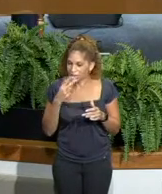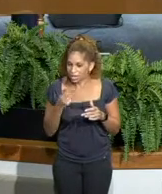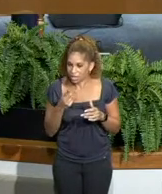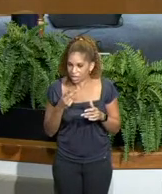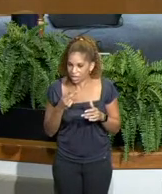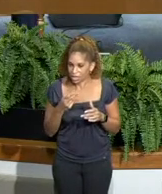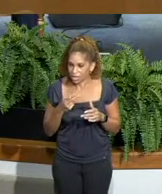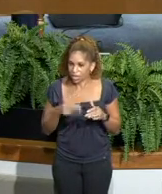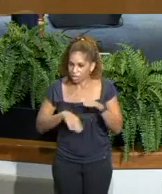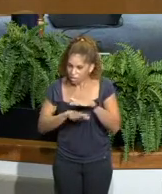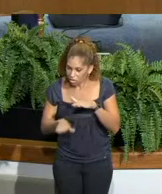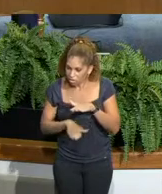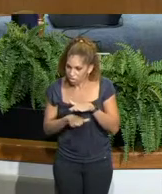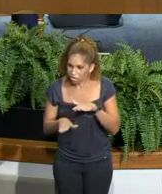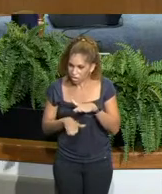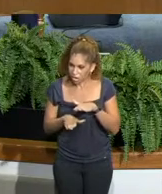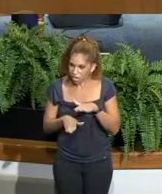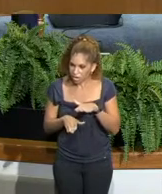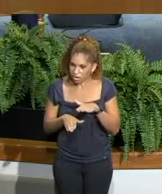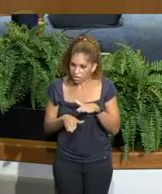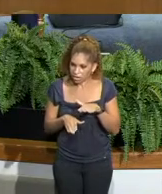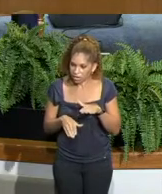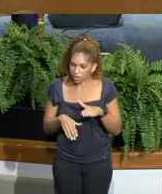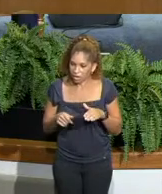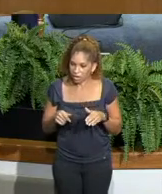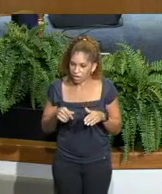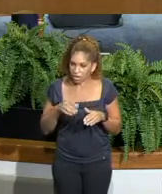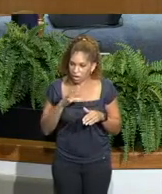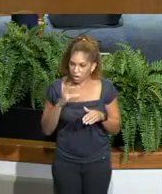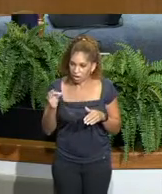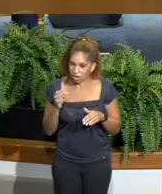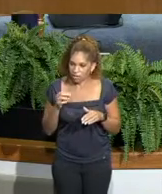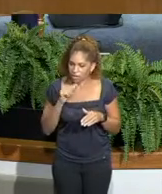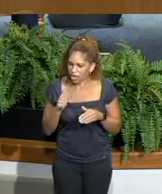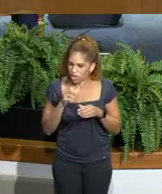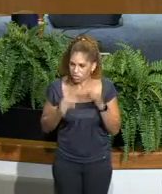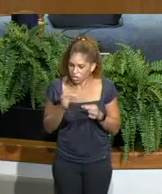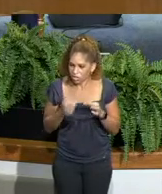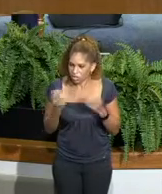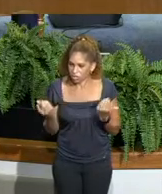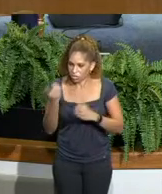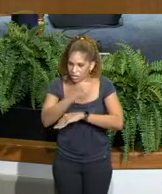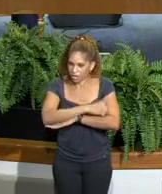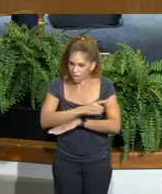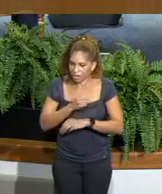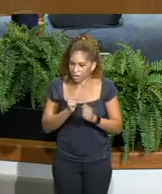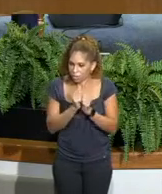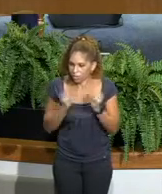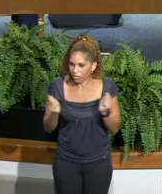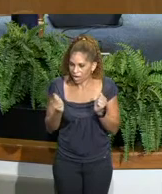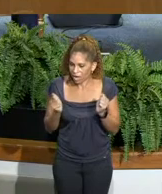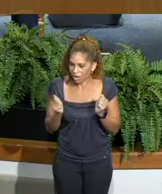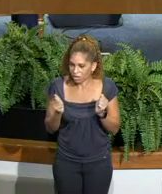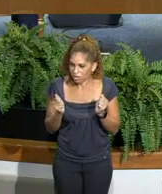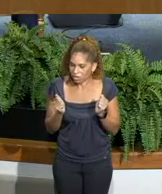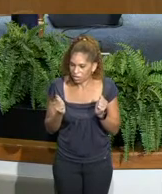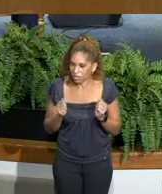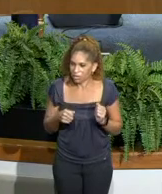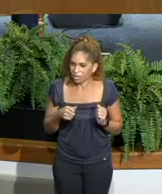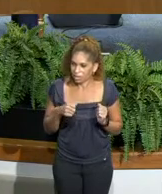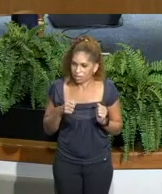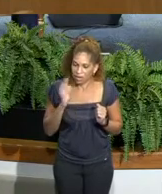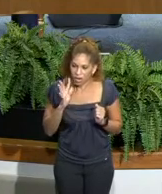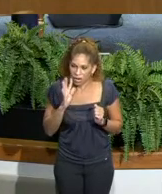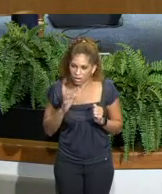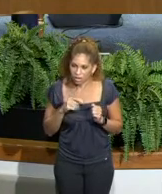democracy without getting beyond the personality of just one person. The tactics we are seeing today have their roots in